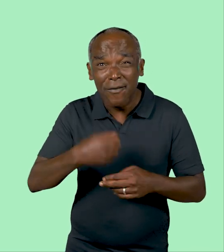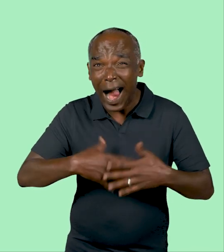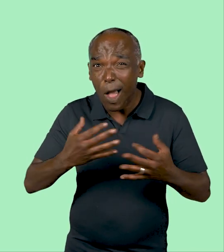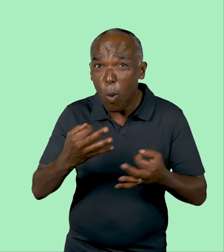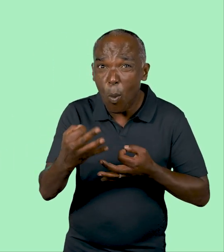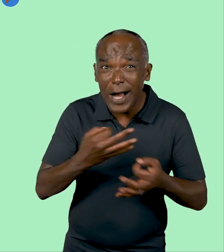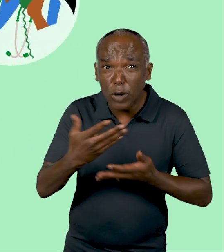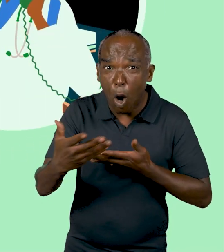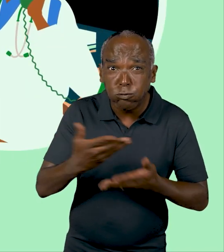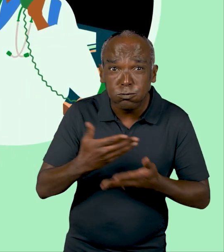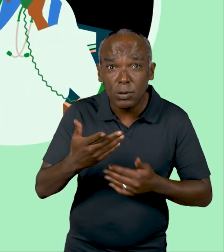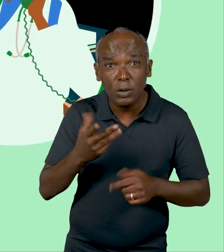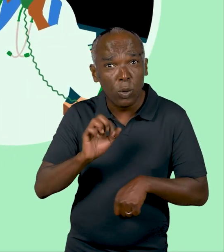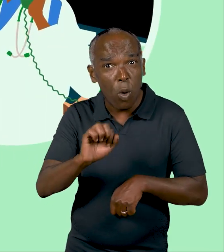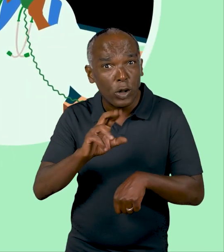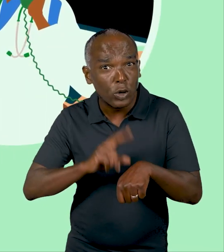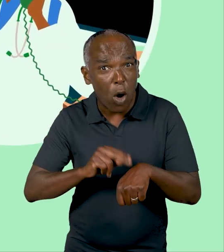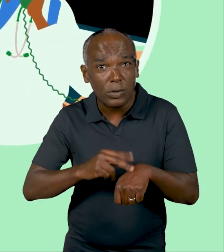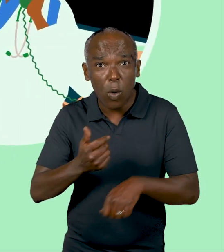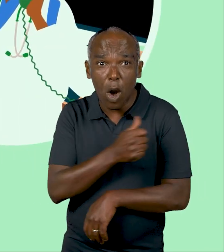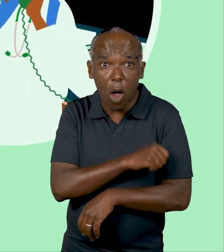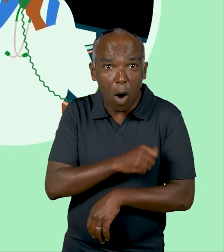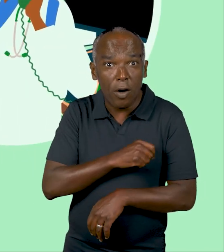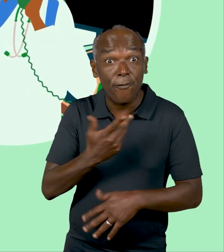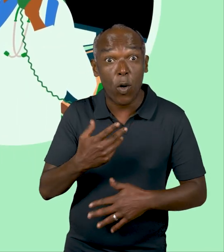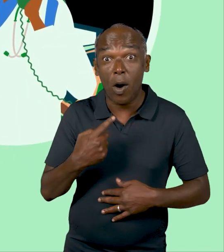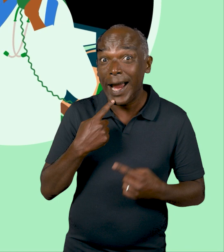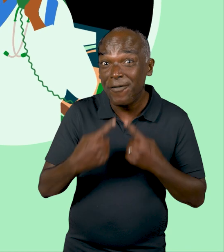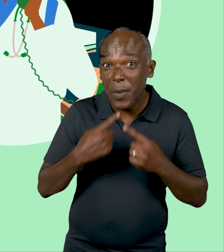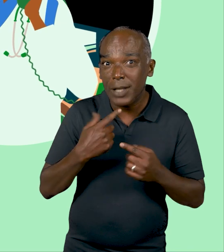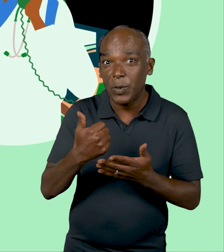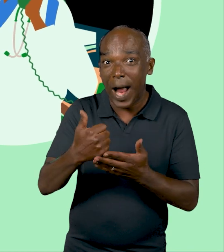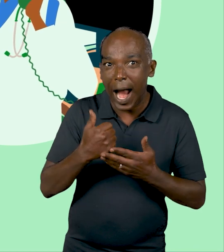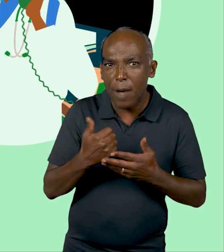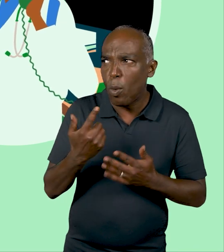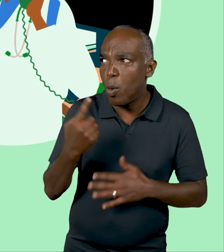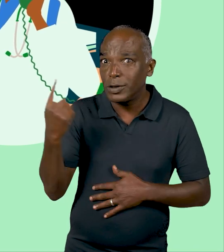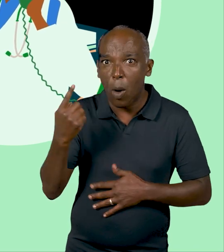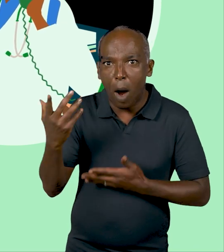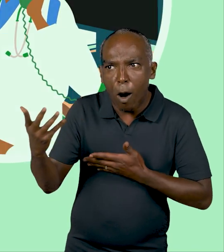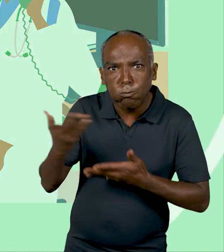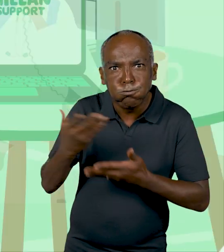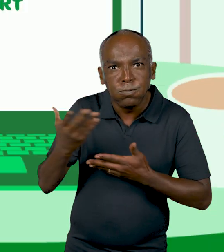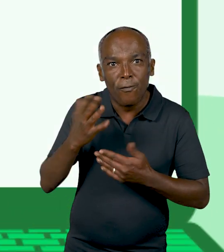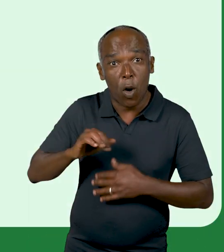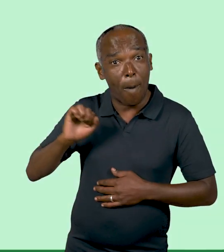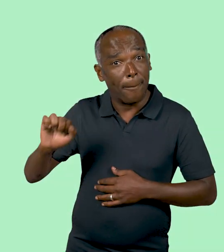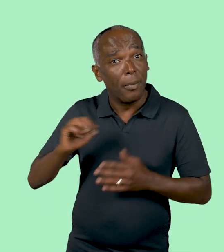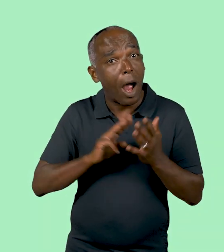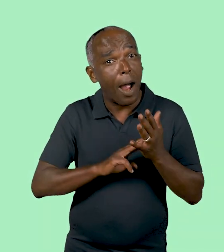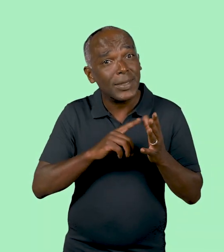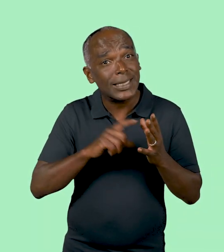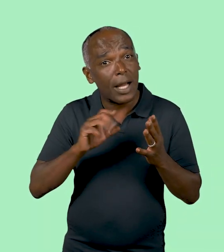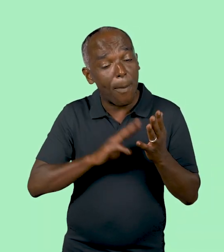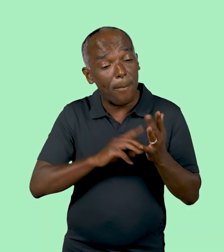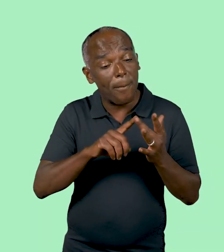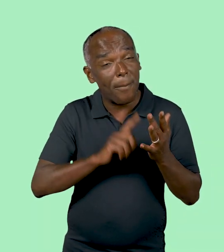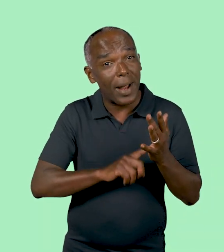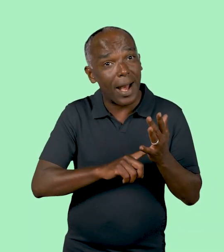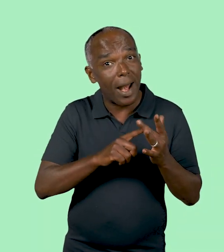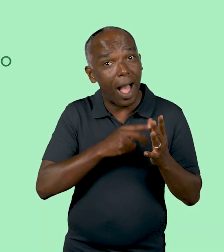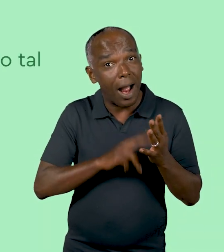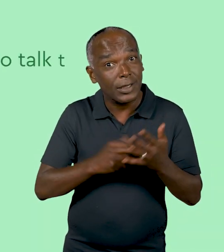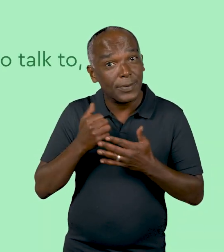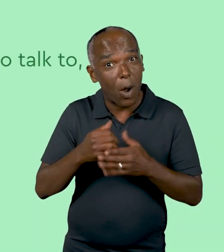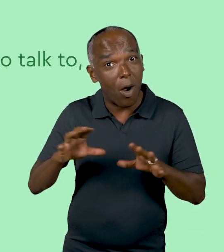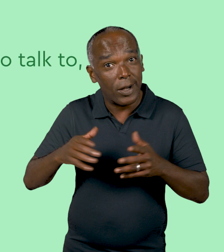infected. If you have any questions about your central line, ask your doctor or nurse. For information, support or just someone to